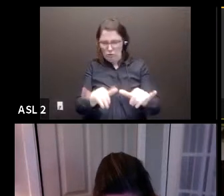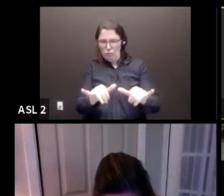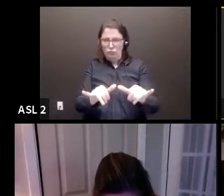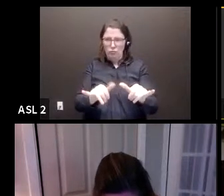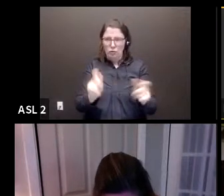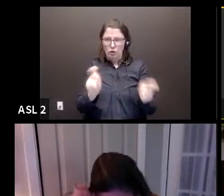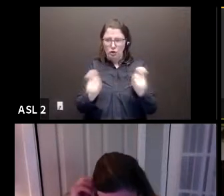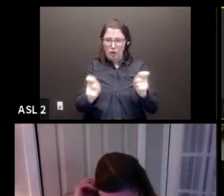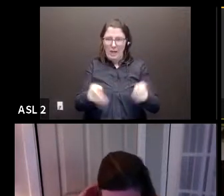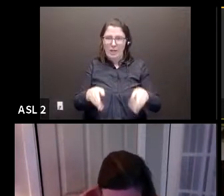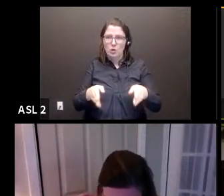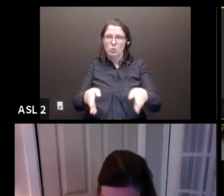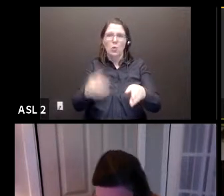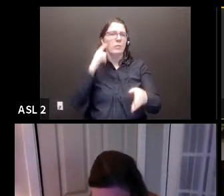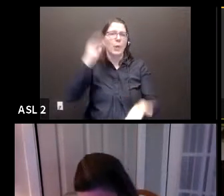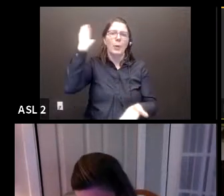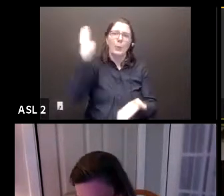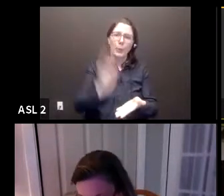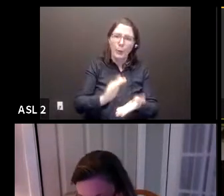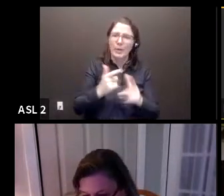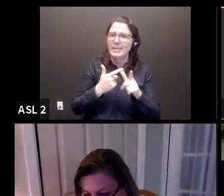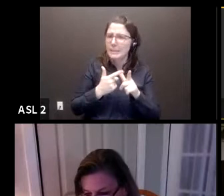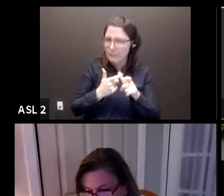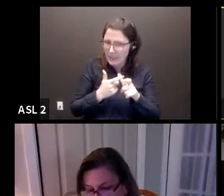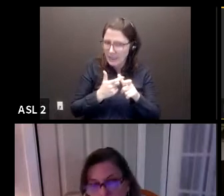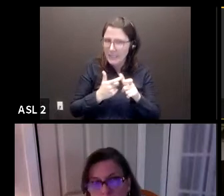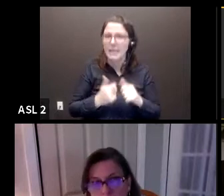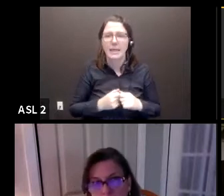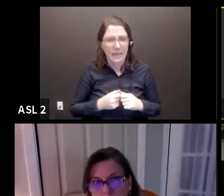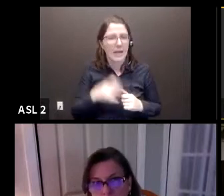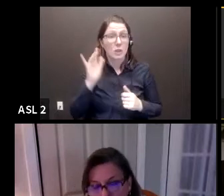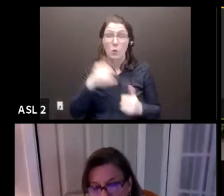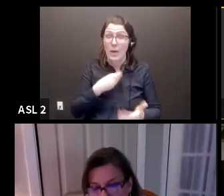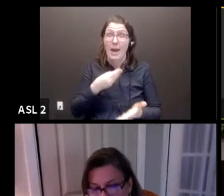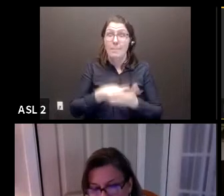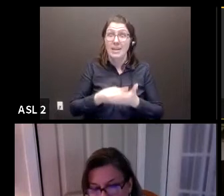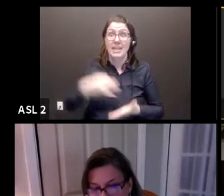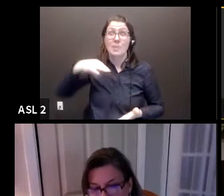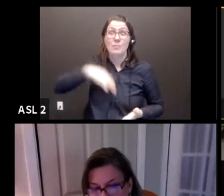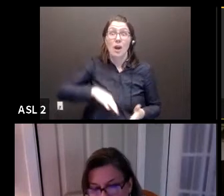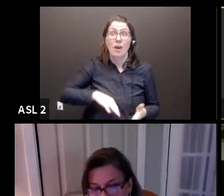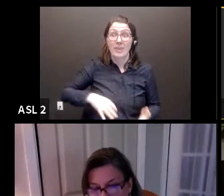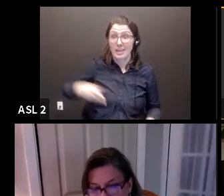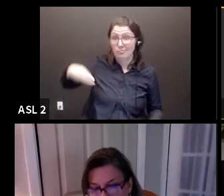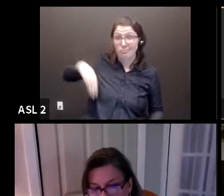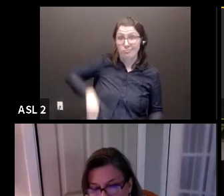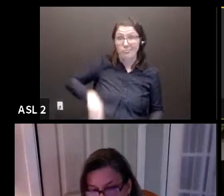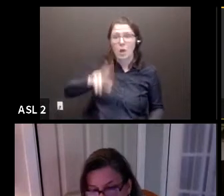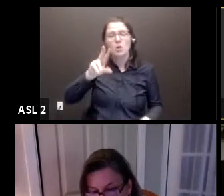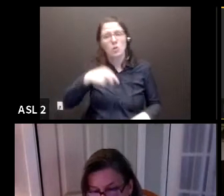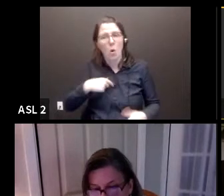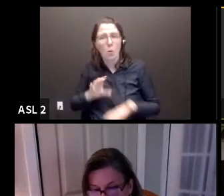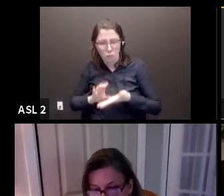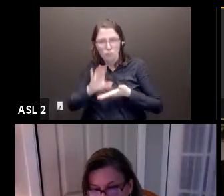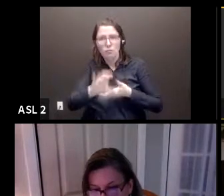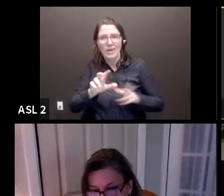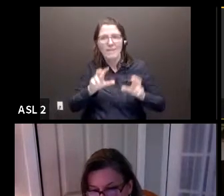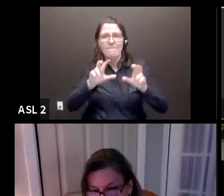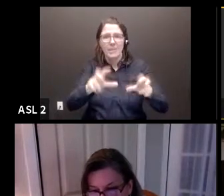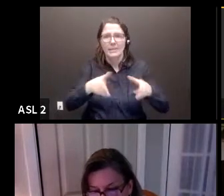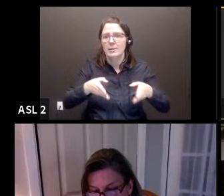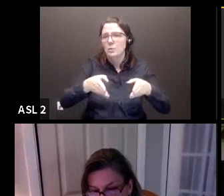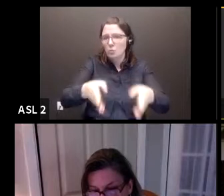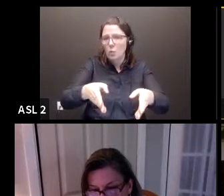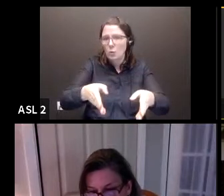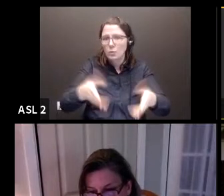lower speed limits so that money all goes back into that program so i i think there is an opportunity i don't know